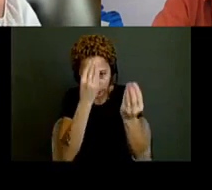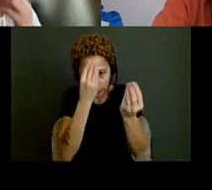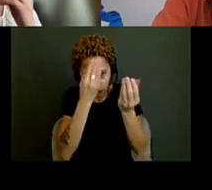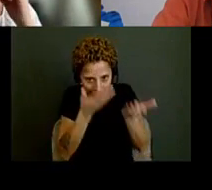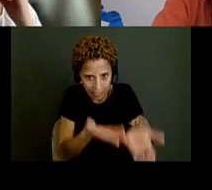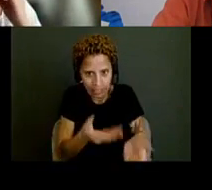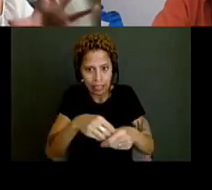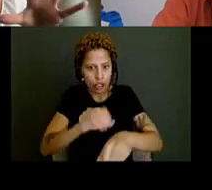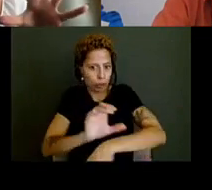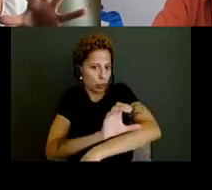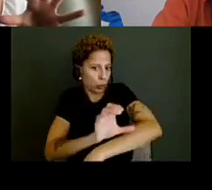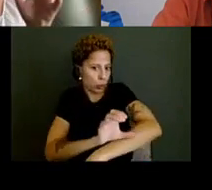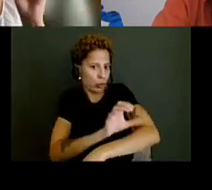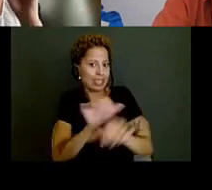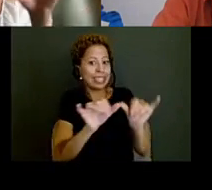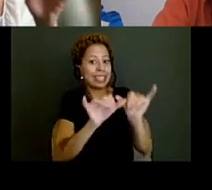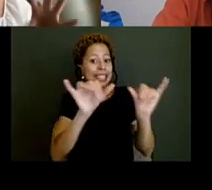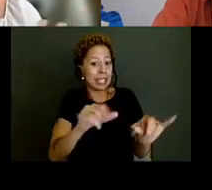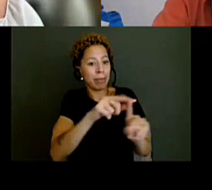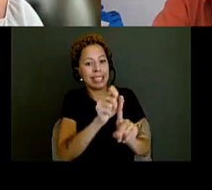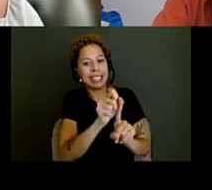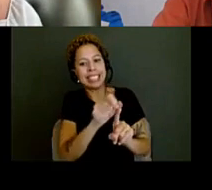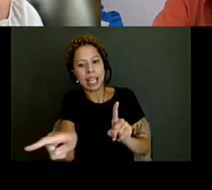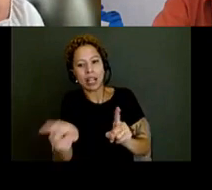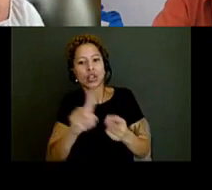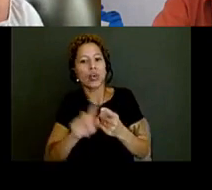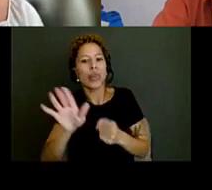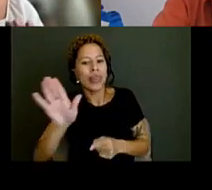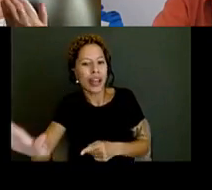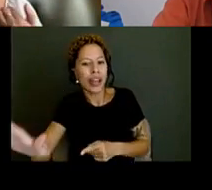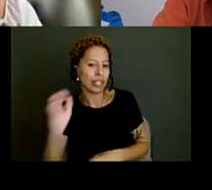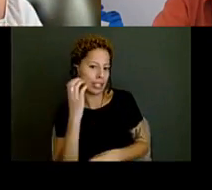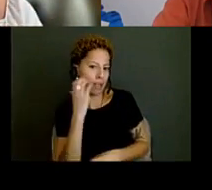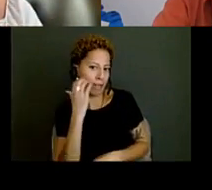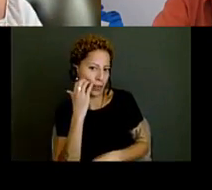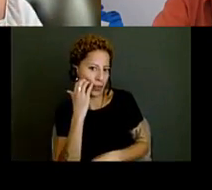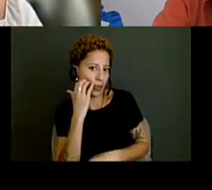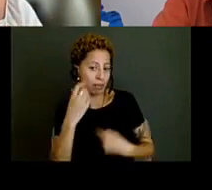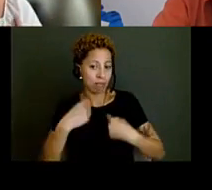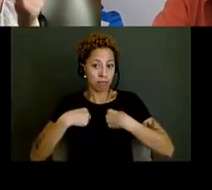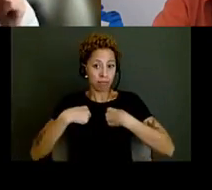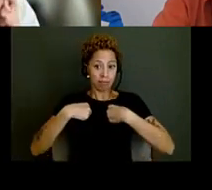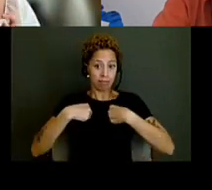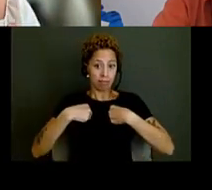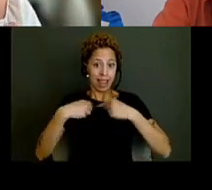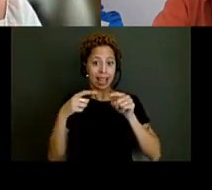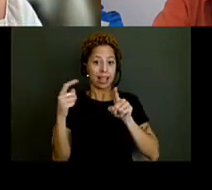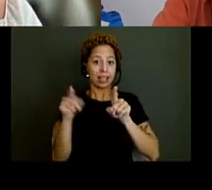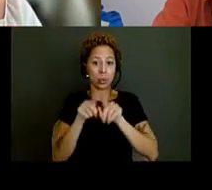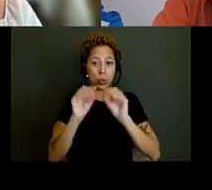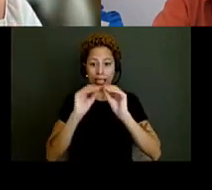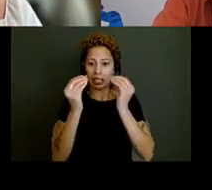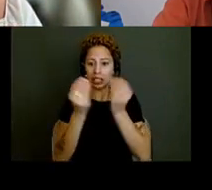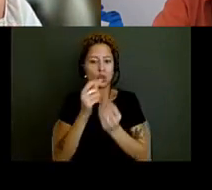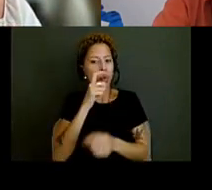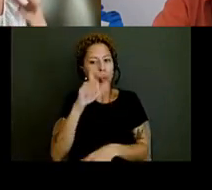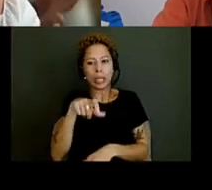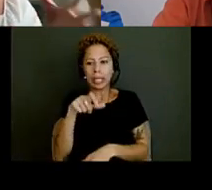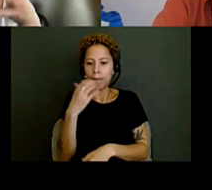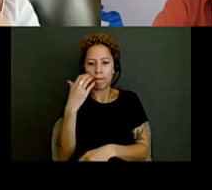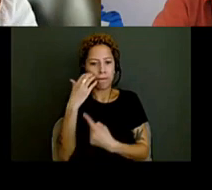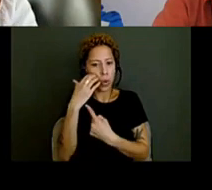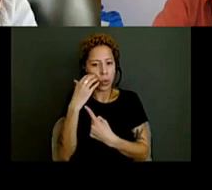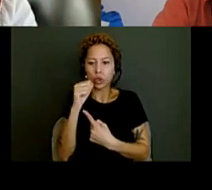need to collect. And the system sends it to mobile numbers. So you yourself as an organization do not have to have that mobile plan at all.